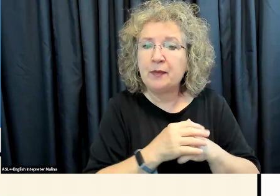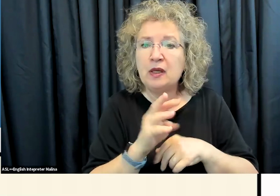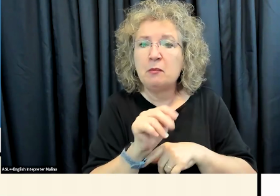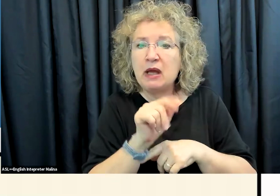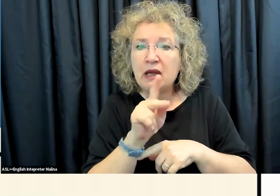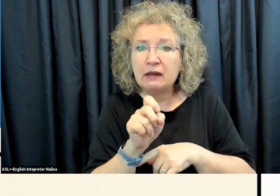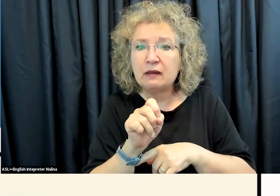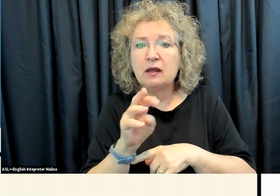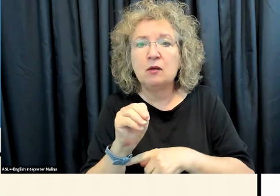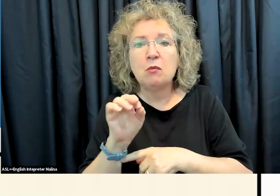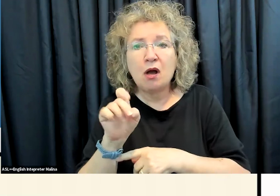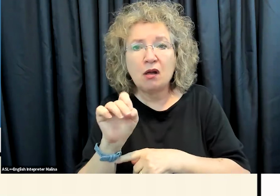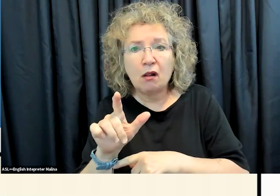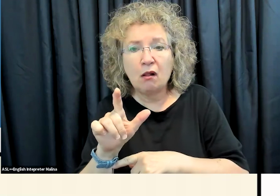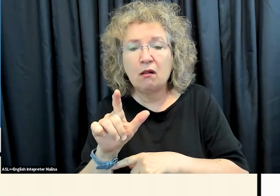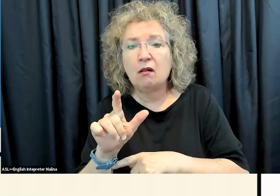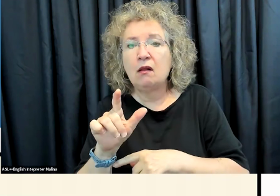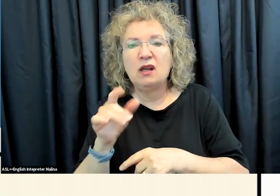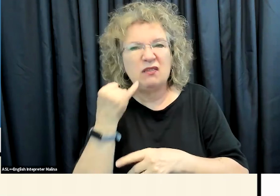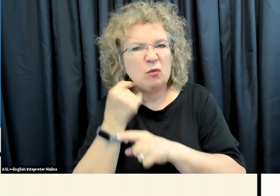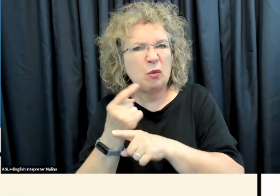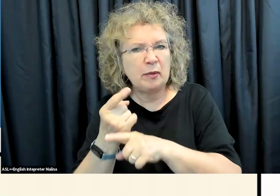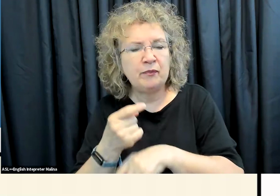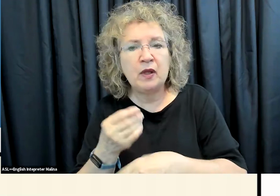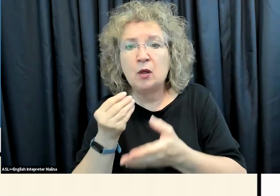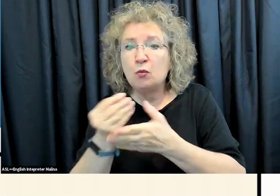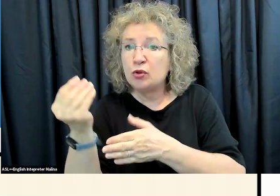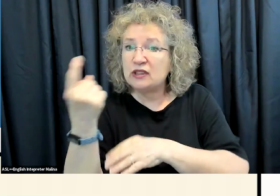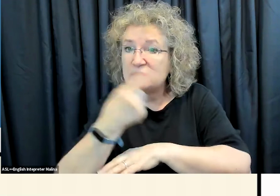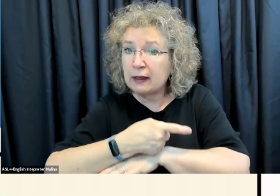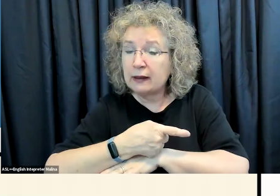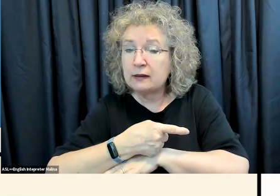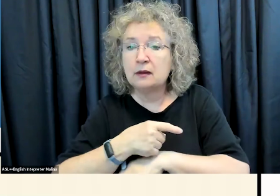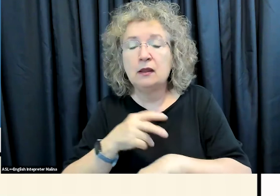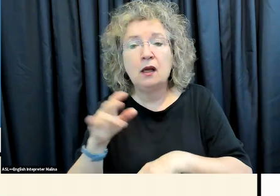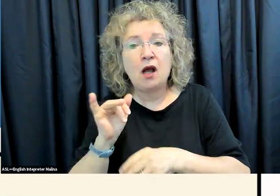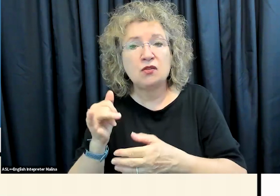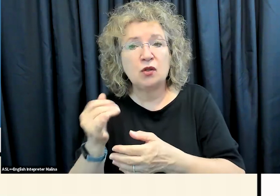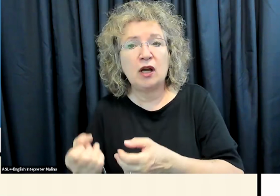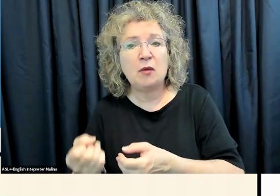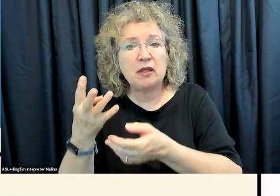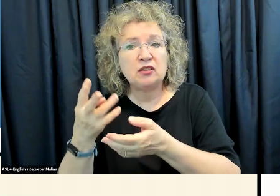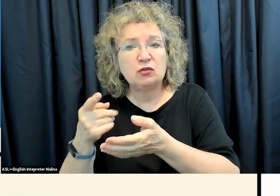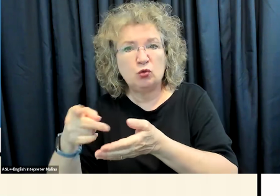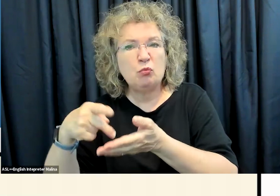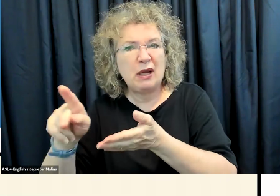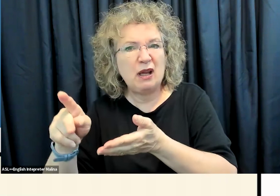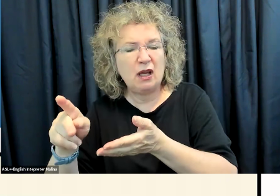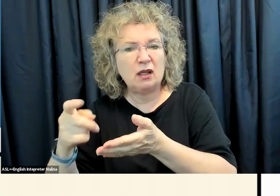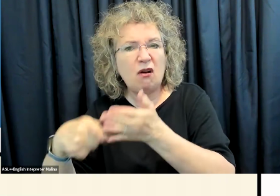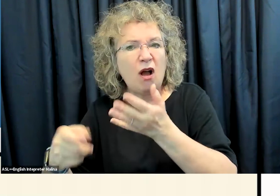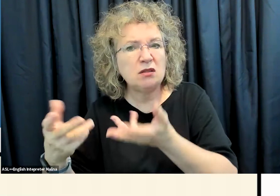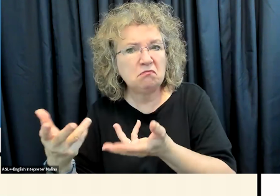appropriate, the purchase date, as well as the price that you may have paid. So that's another way that you can